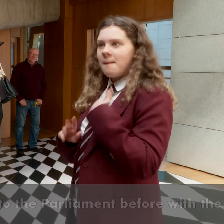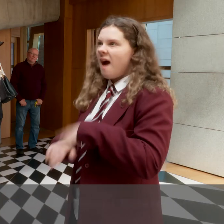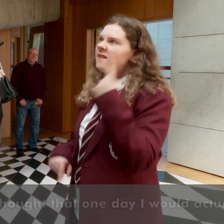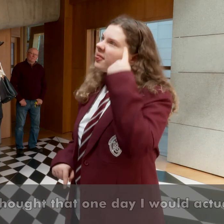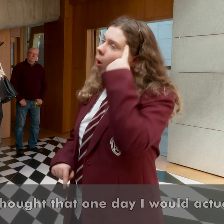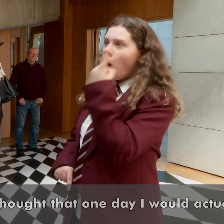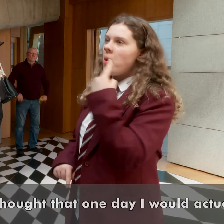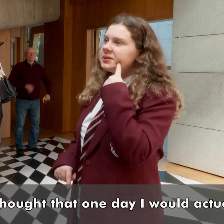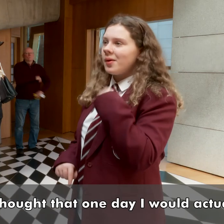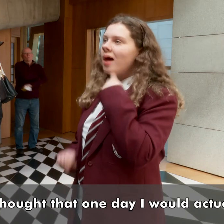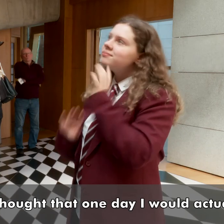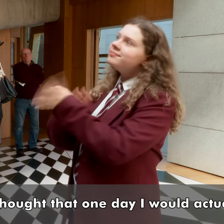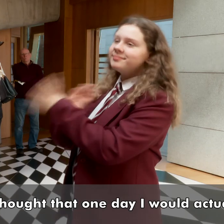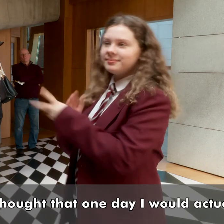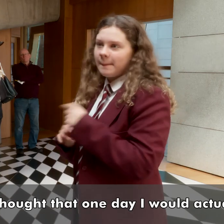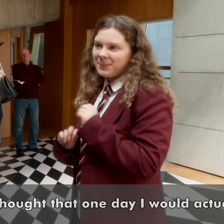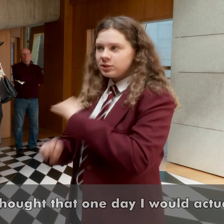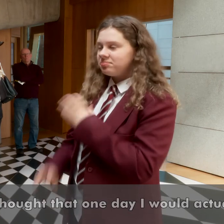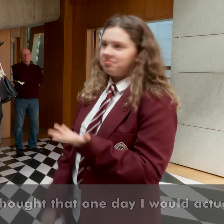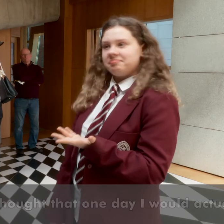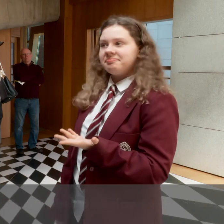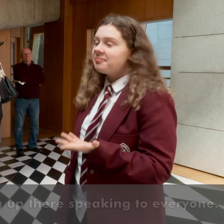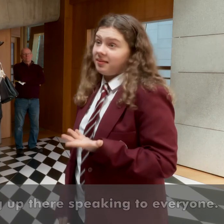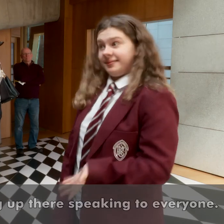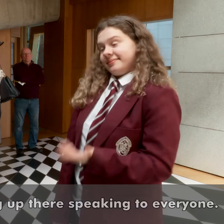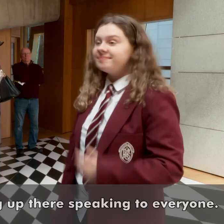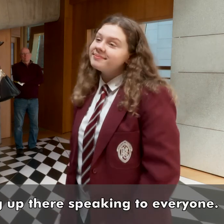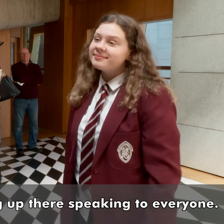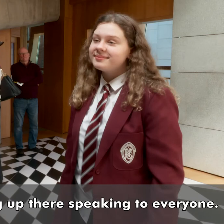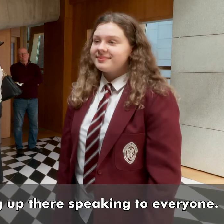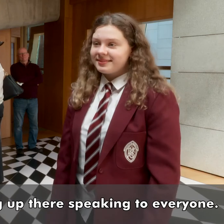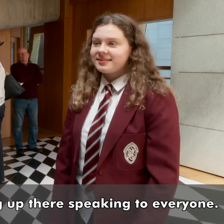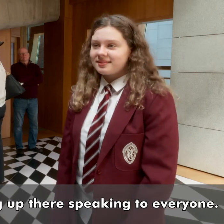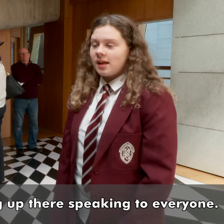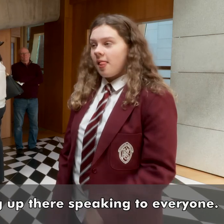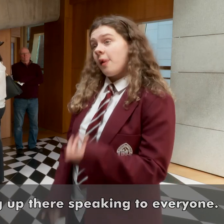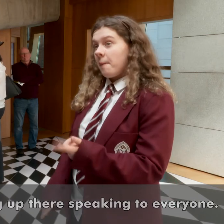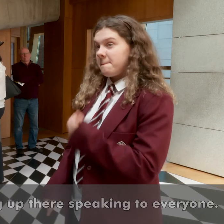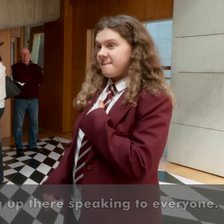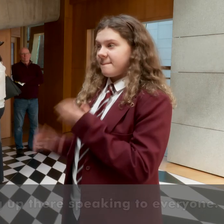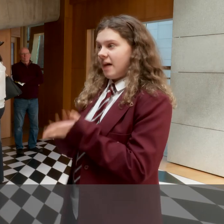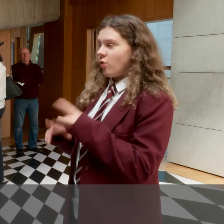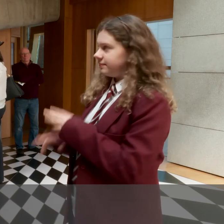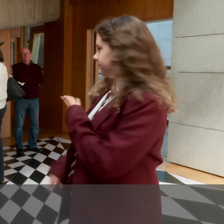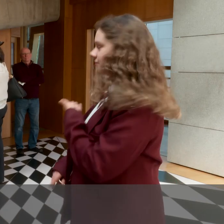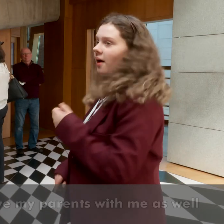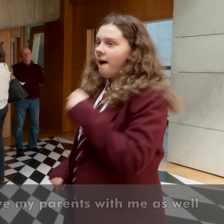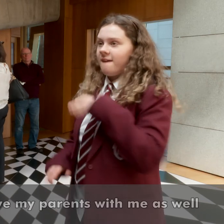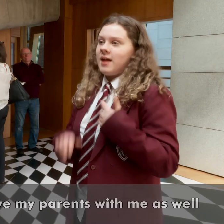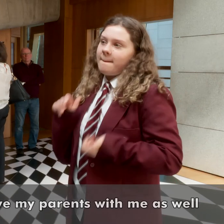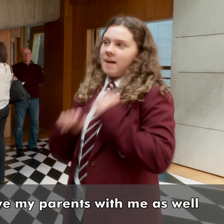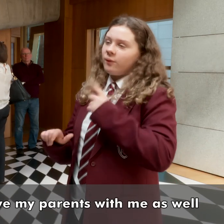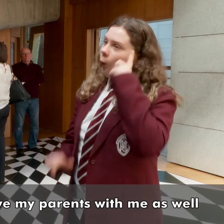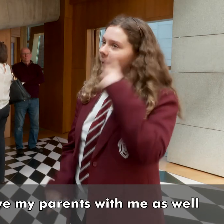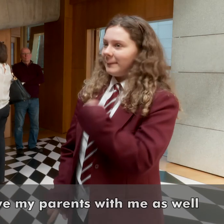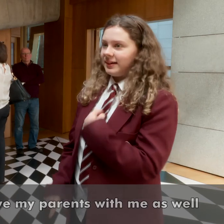school, but I never thought that one day I would actually be standing up there speaking to everyone, so yeah. And I